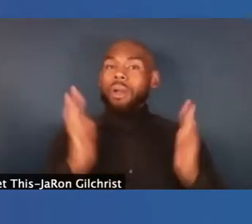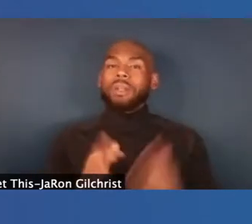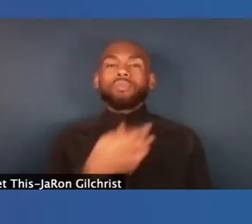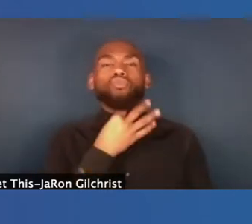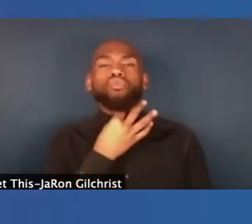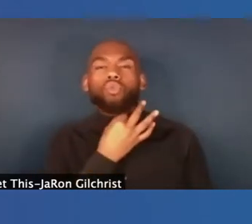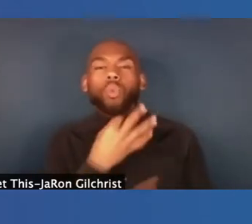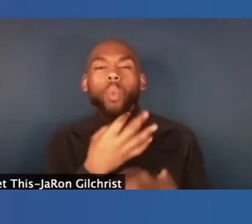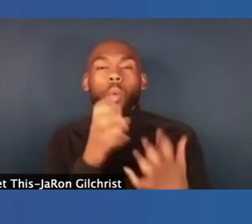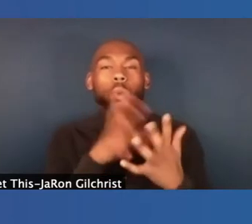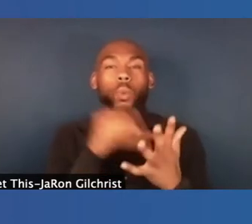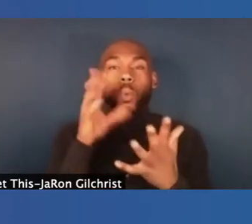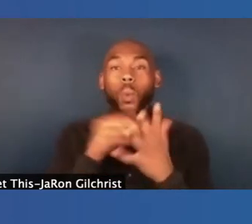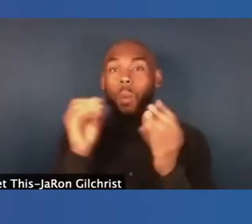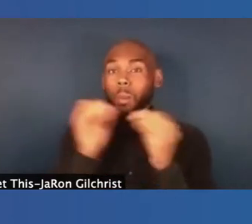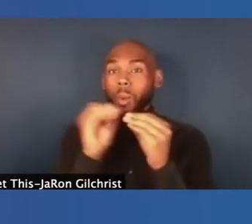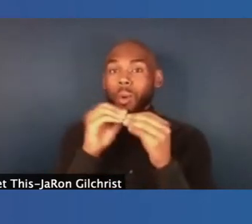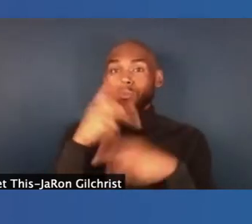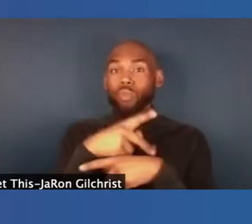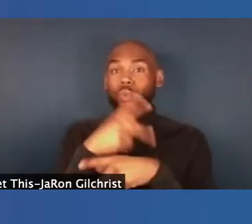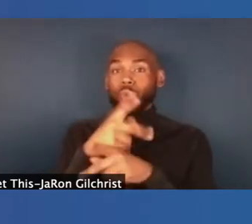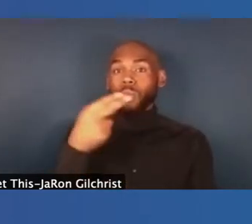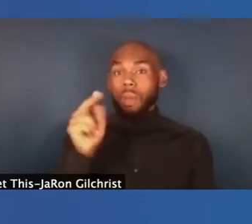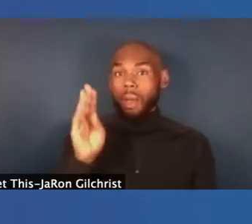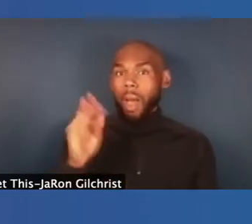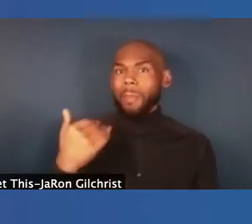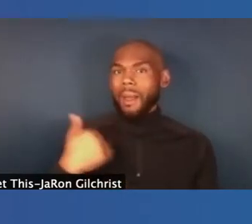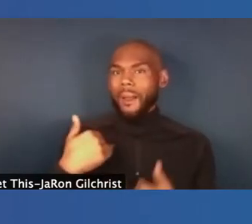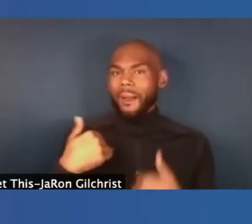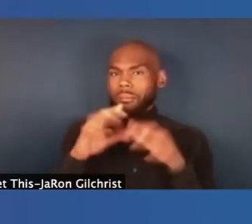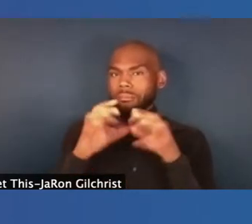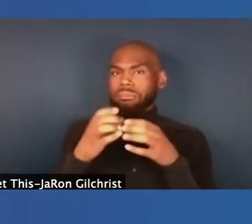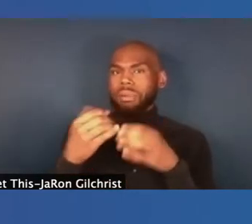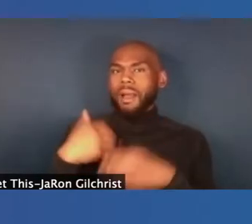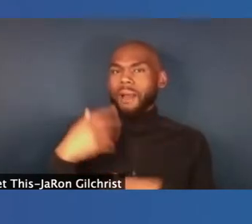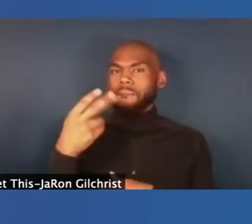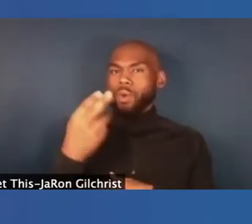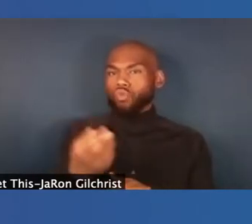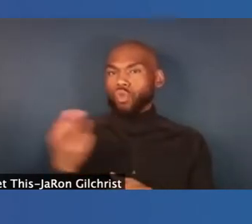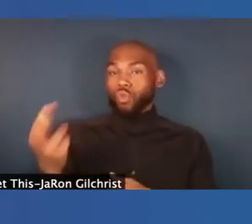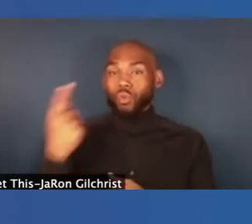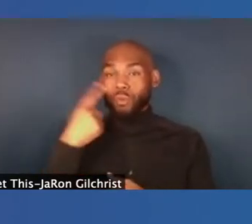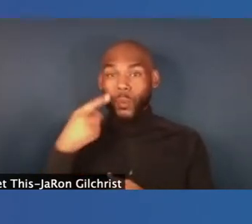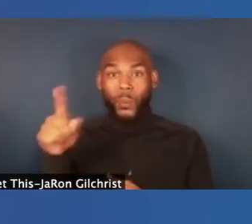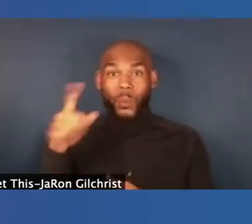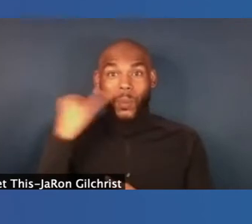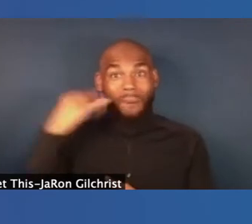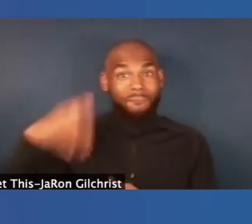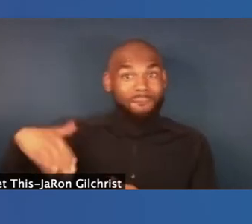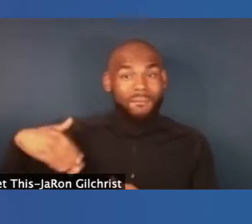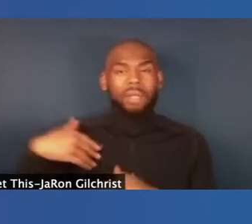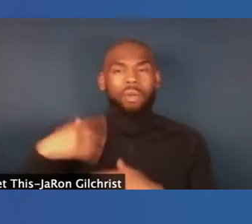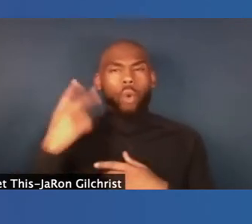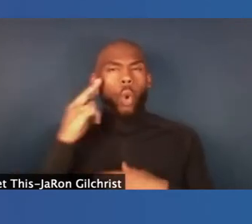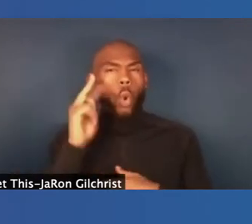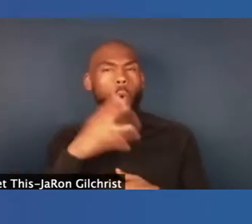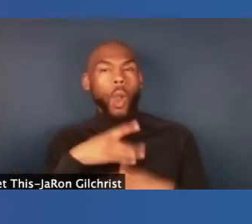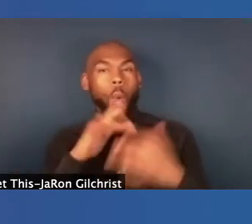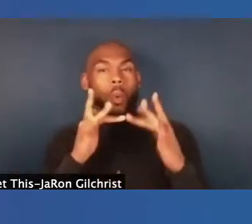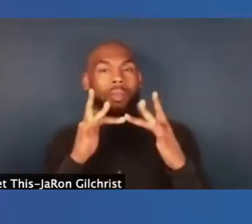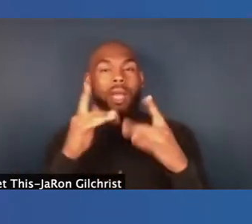more, Producer Hub has a resource for you. If you haven't had a chance yet, please check out our website at